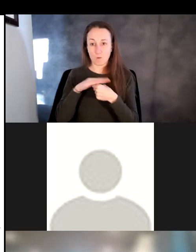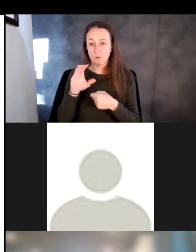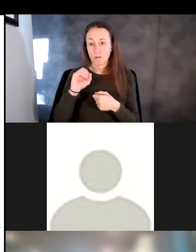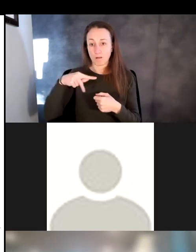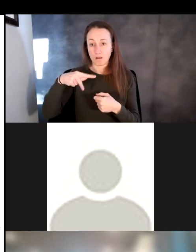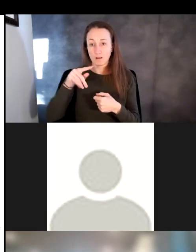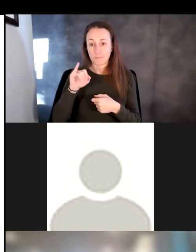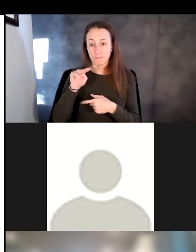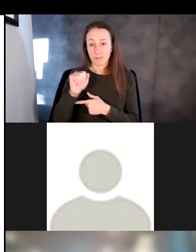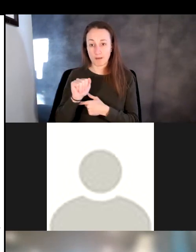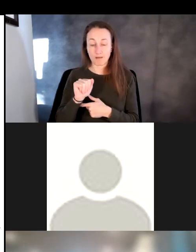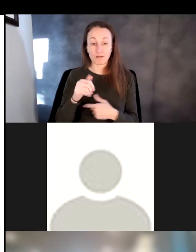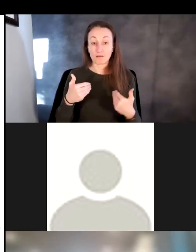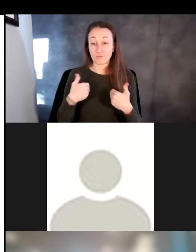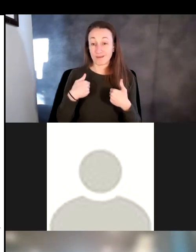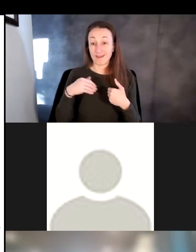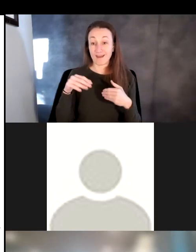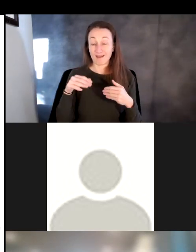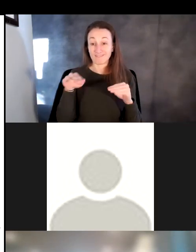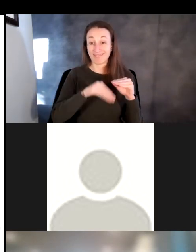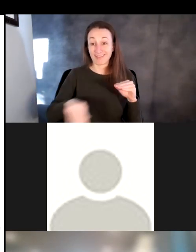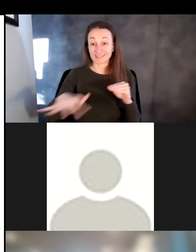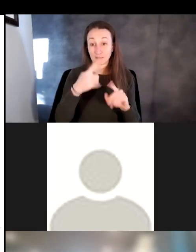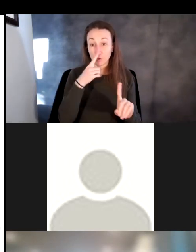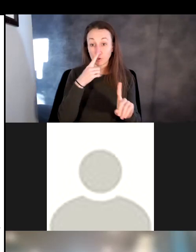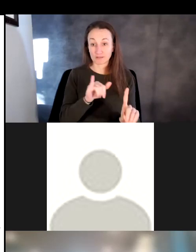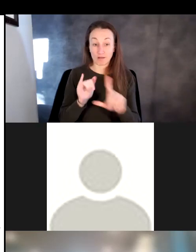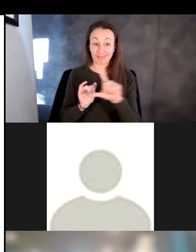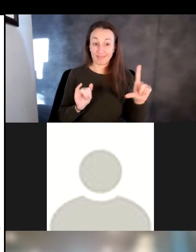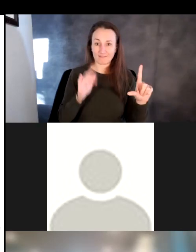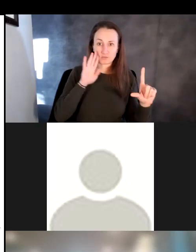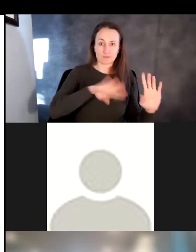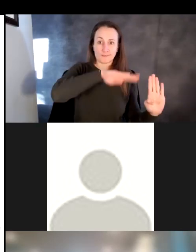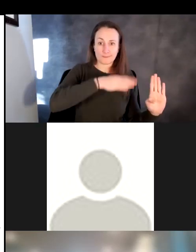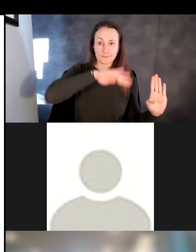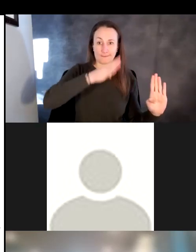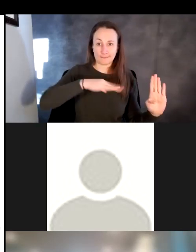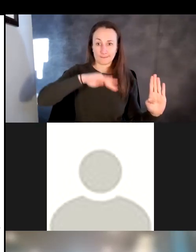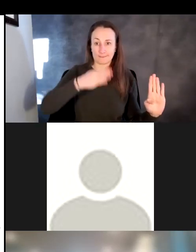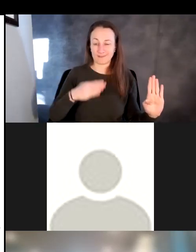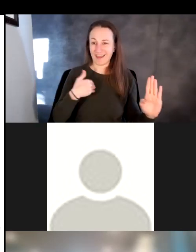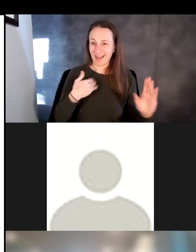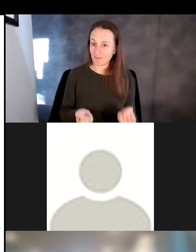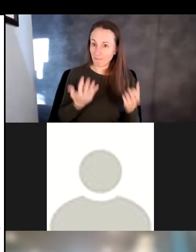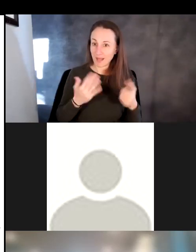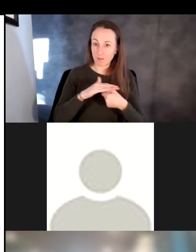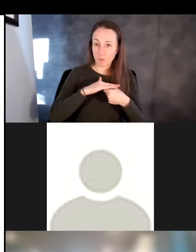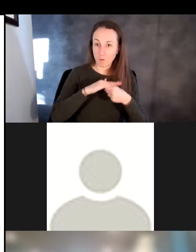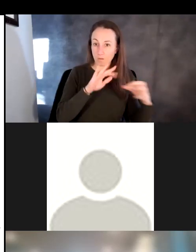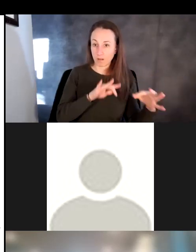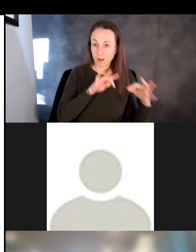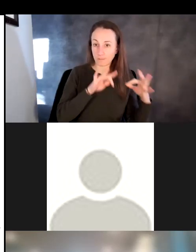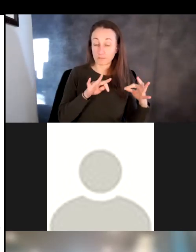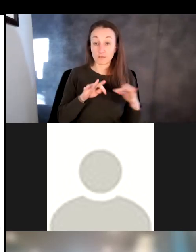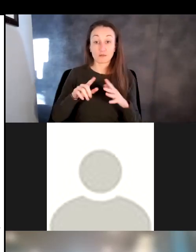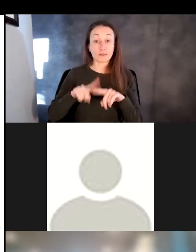for instance, we have a landscape like this on the left. It's very lumpy. There are many local optima. And depending on where we start and the order in which we